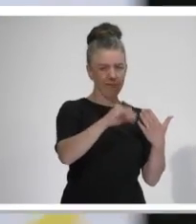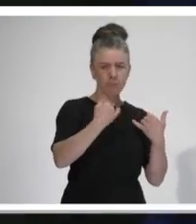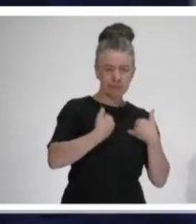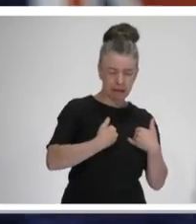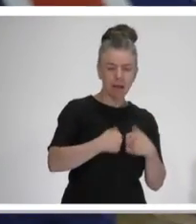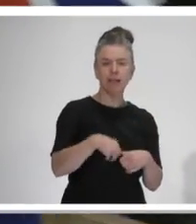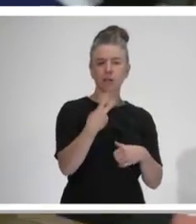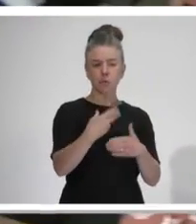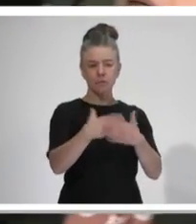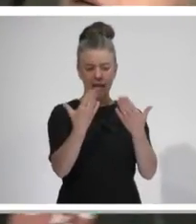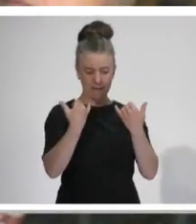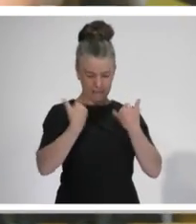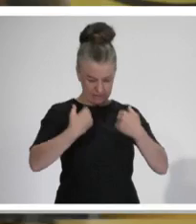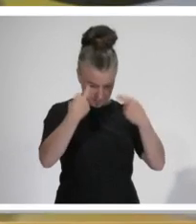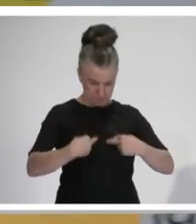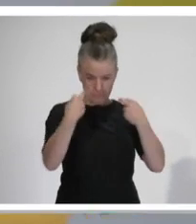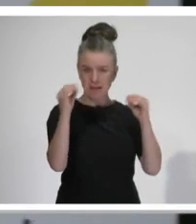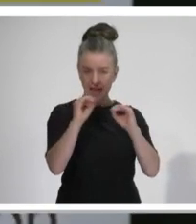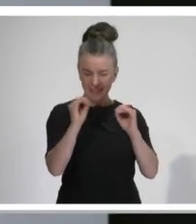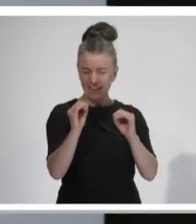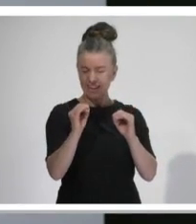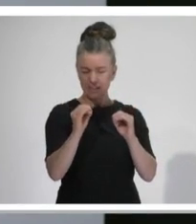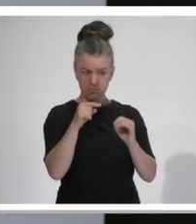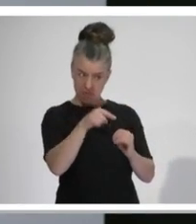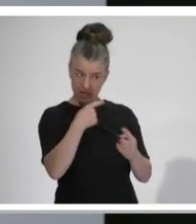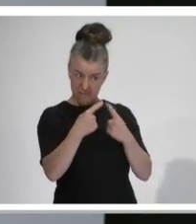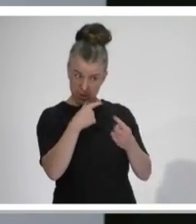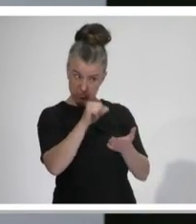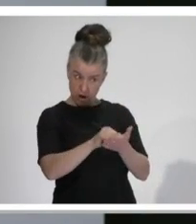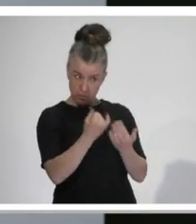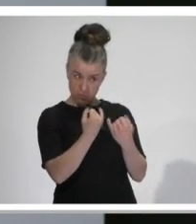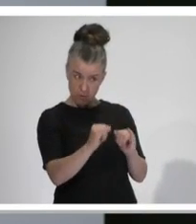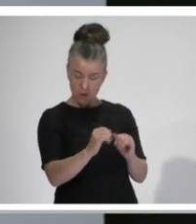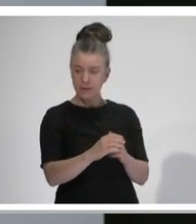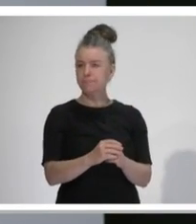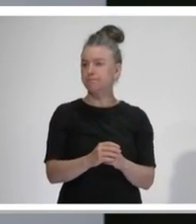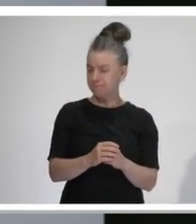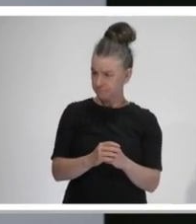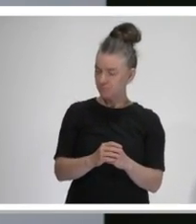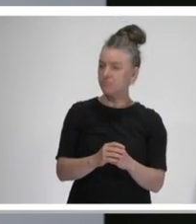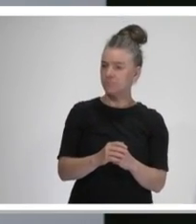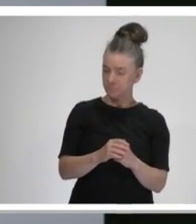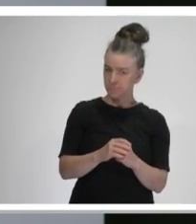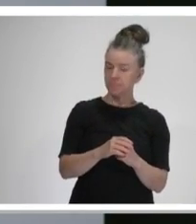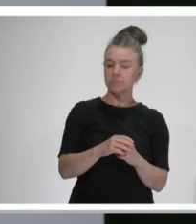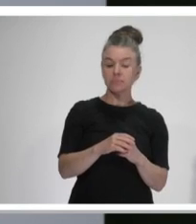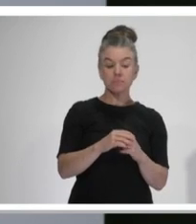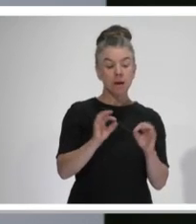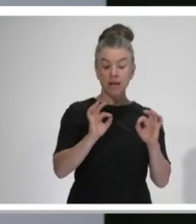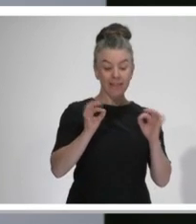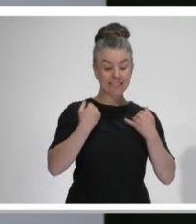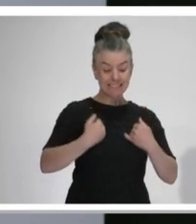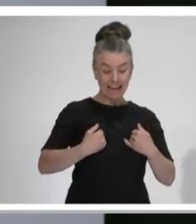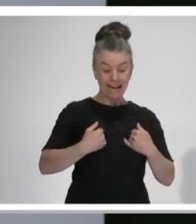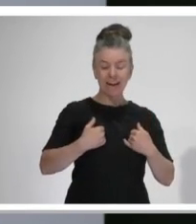our guidance for when patients are considered to be recovered. It's 48 hours from when they're symptom-free. I don't